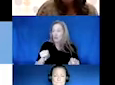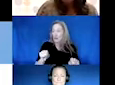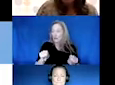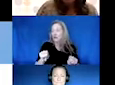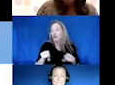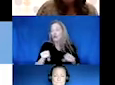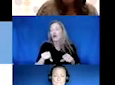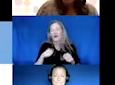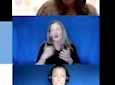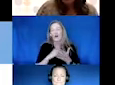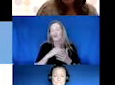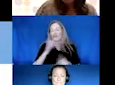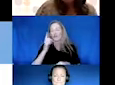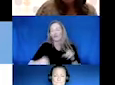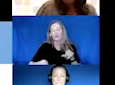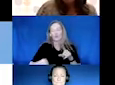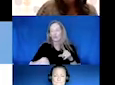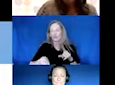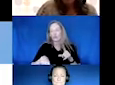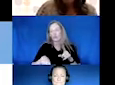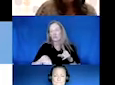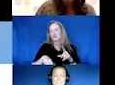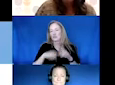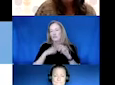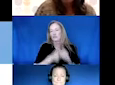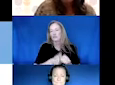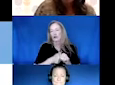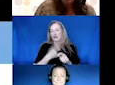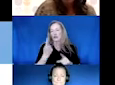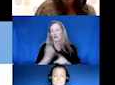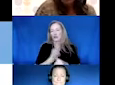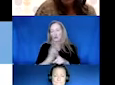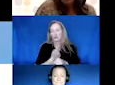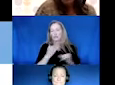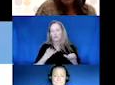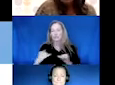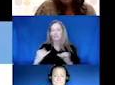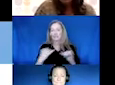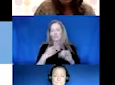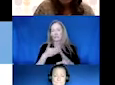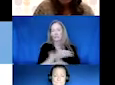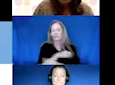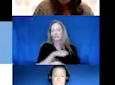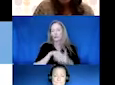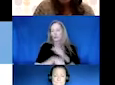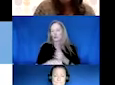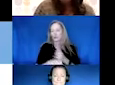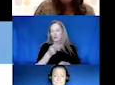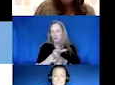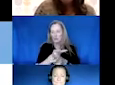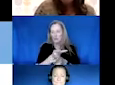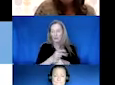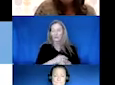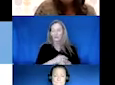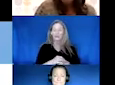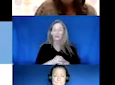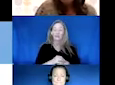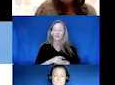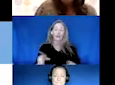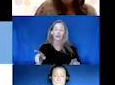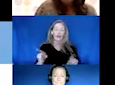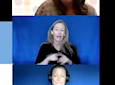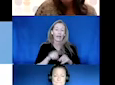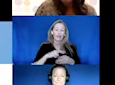with routine recommendations for complete prenatal care. As a consequence, many newborns have